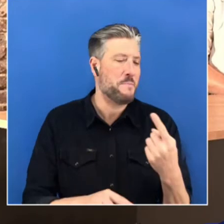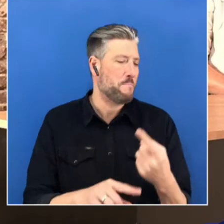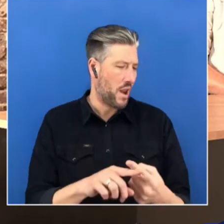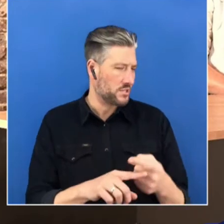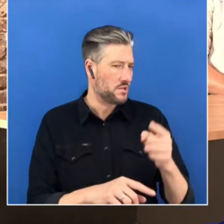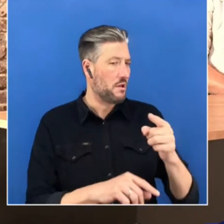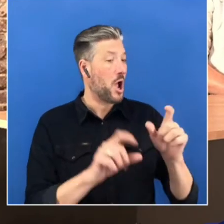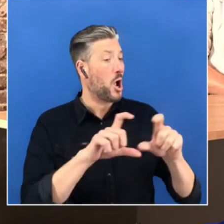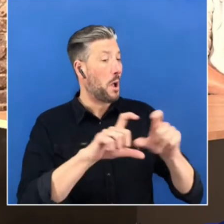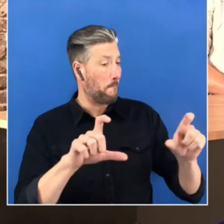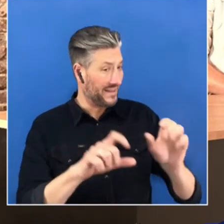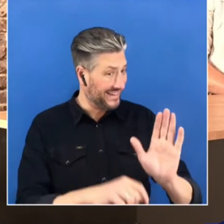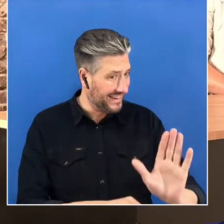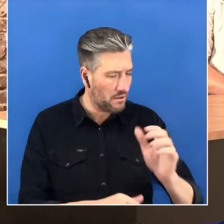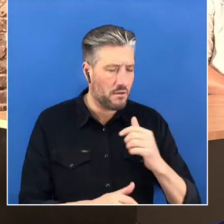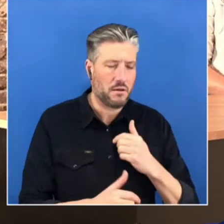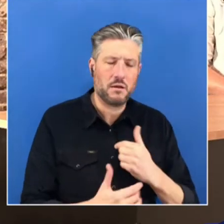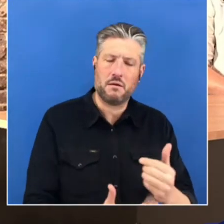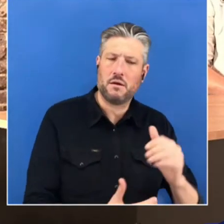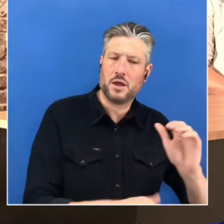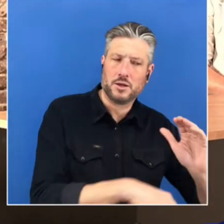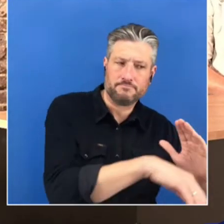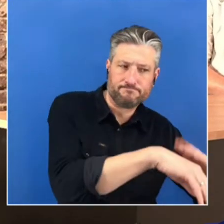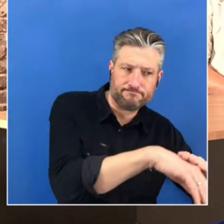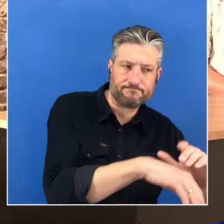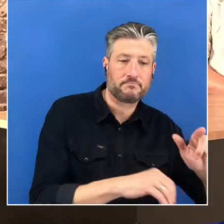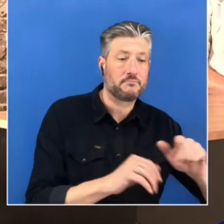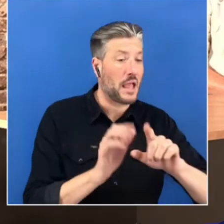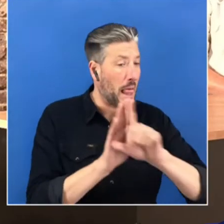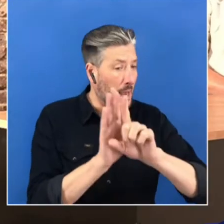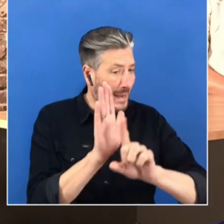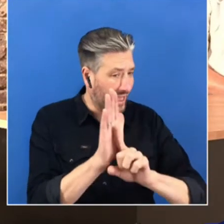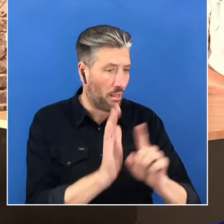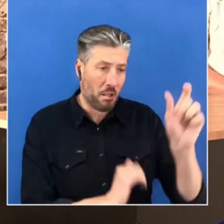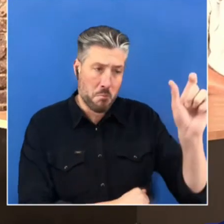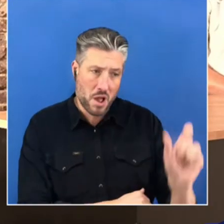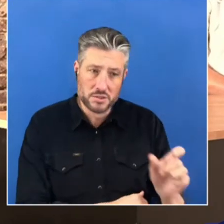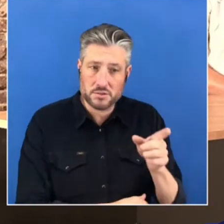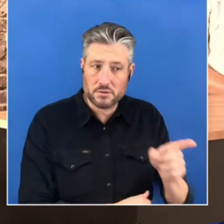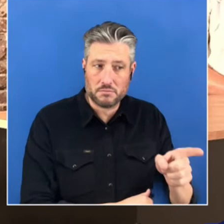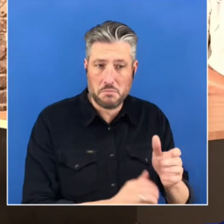additional accessibility considerations you'll need to consider for your site to be fully compliant.